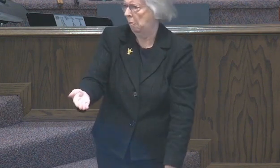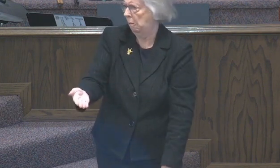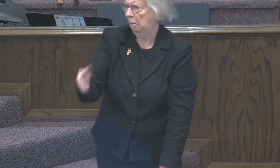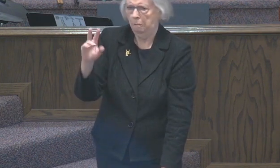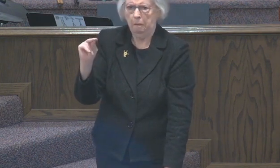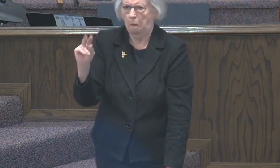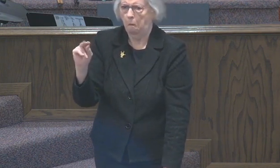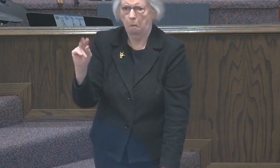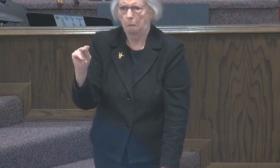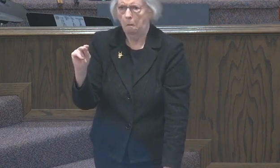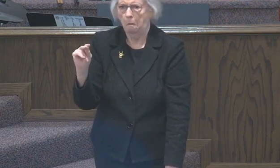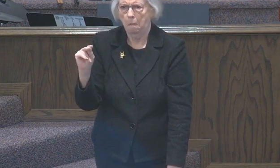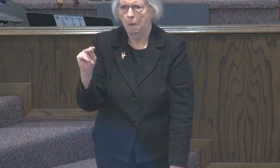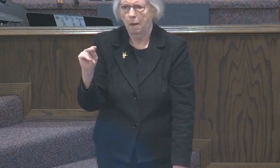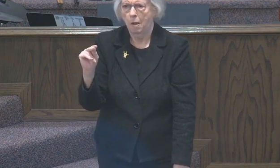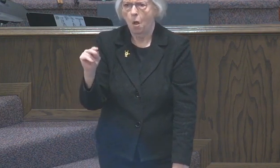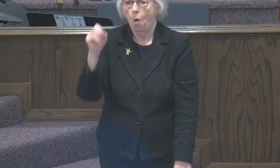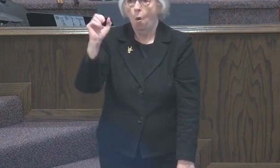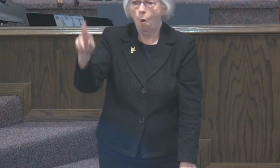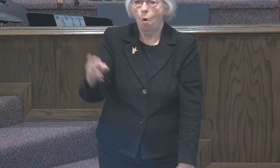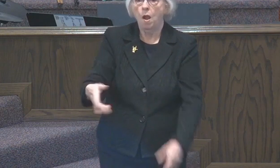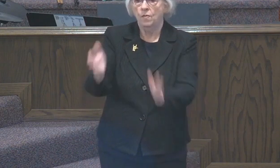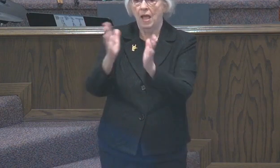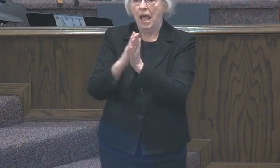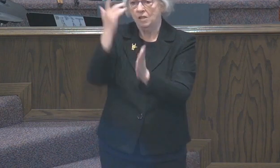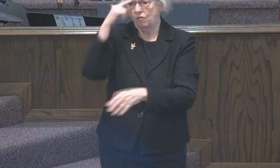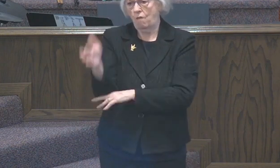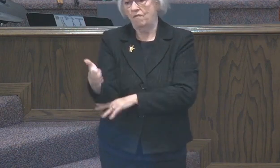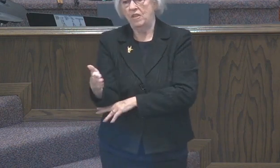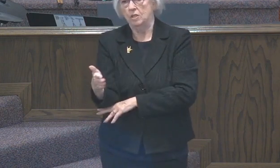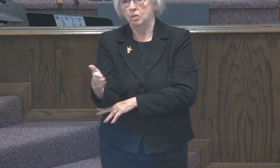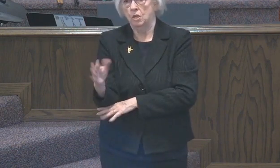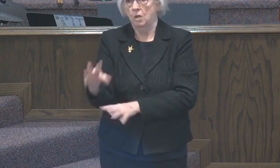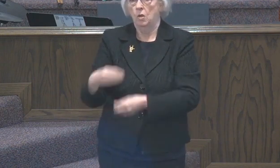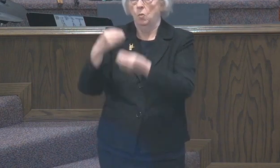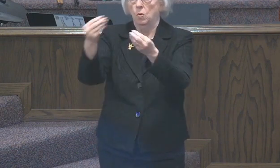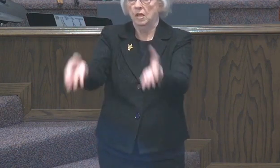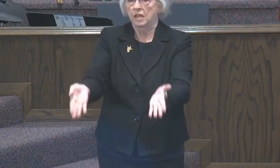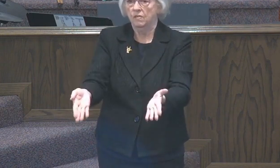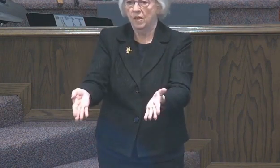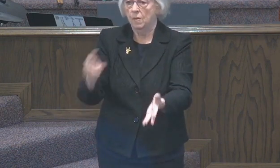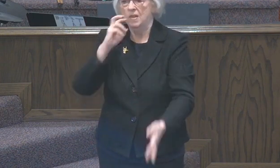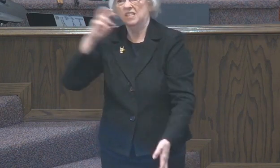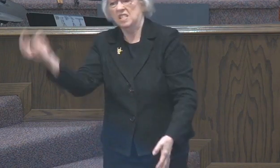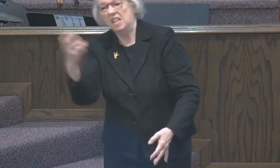Or if he asks for a fish, he will give him a serpent?